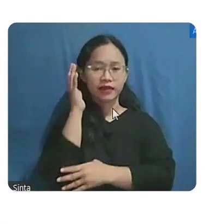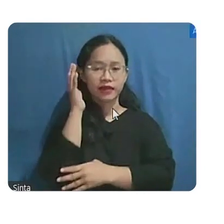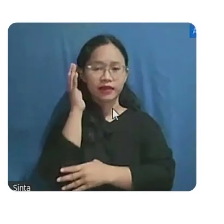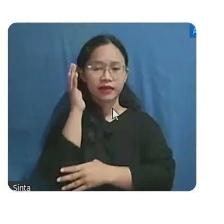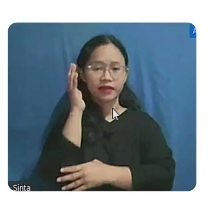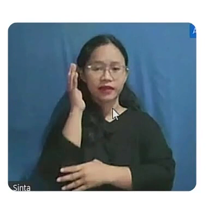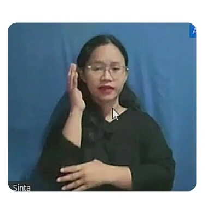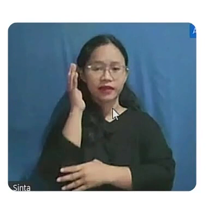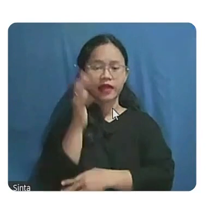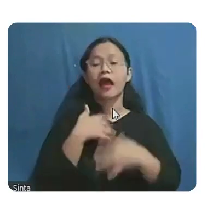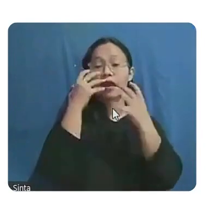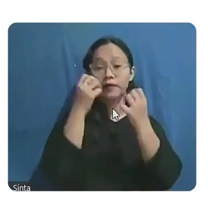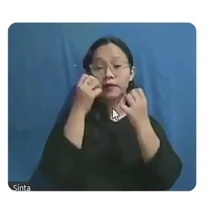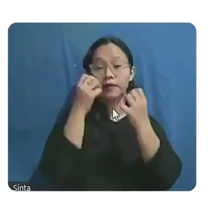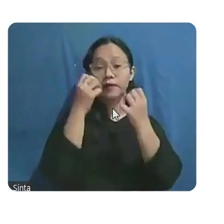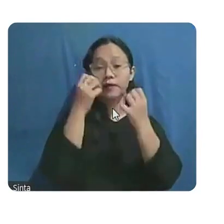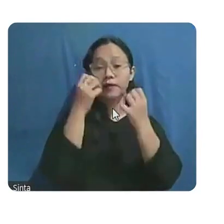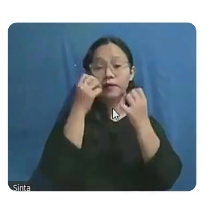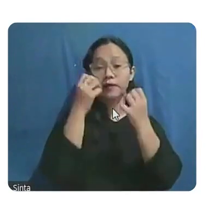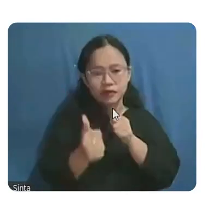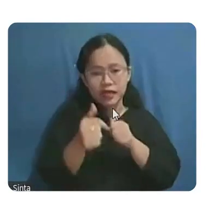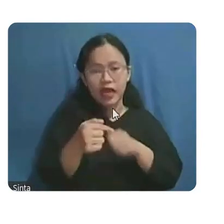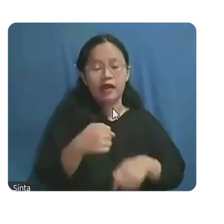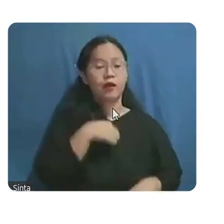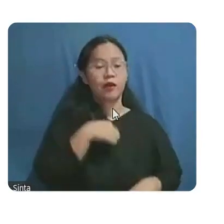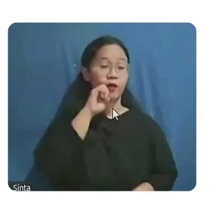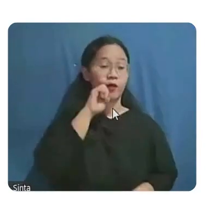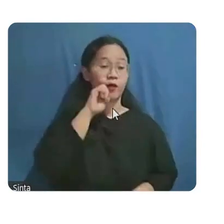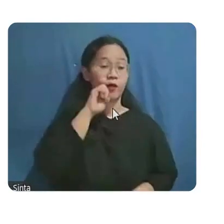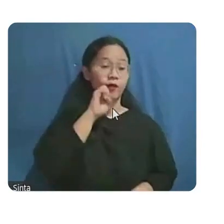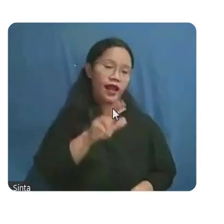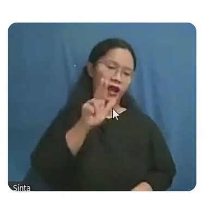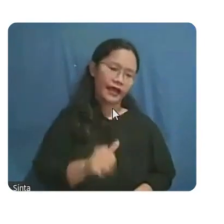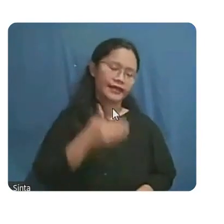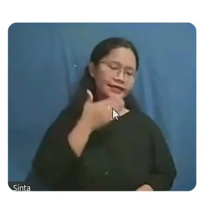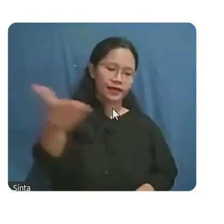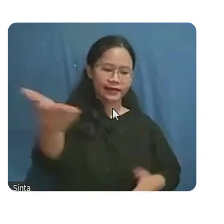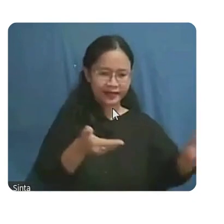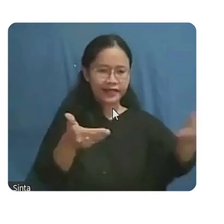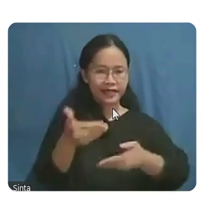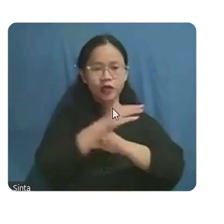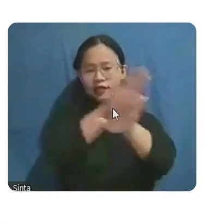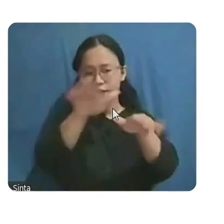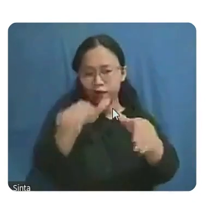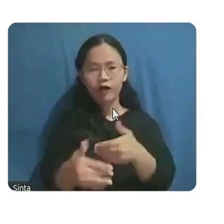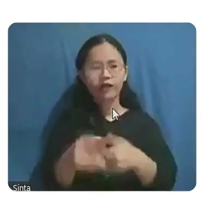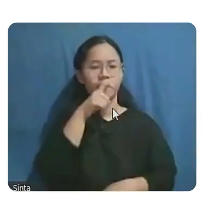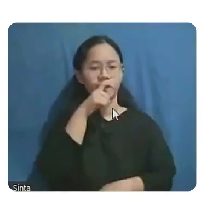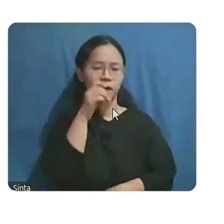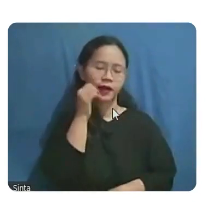extend my sincere welcome to each one of you. Your presence here today signifies a commitment to